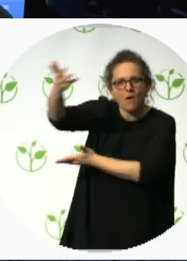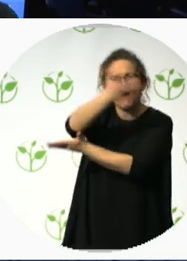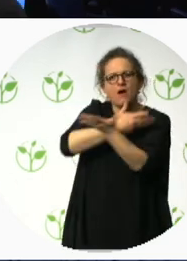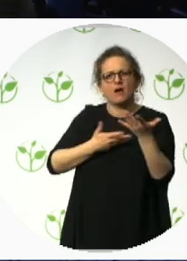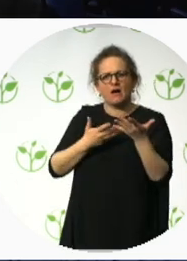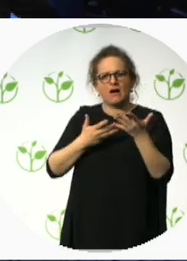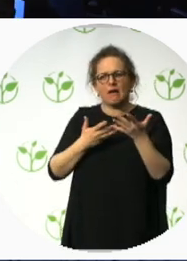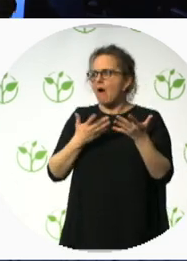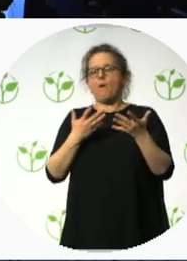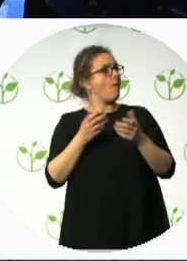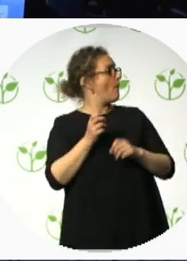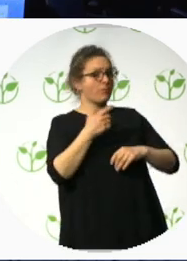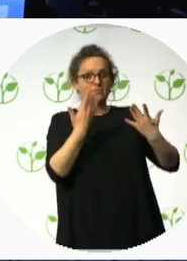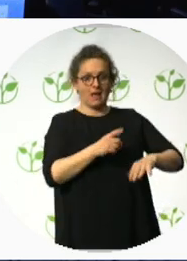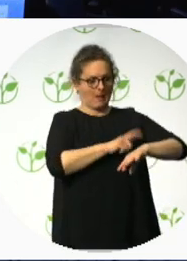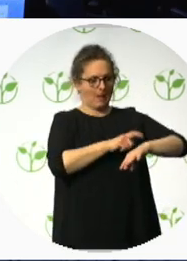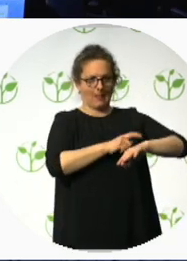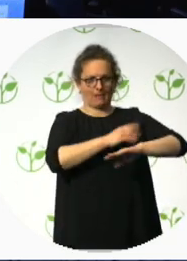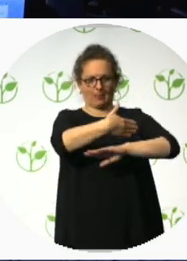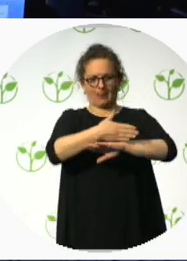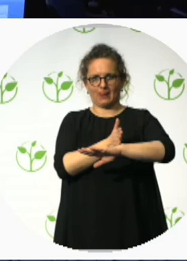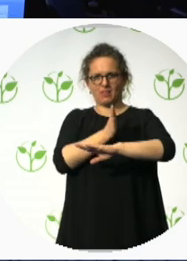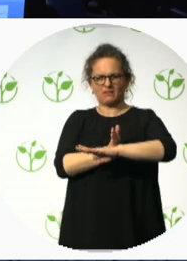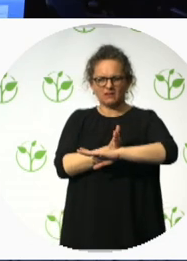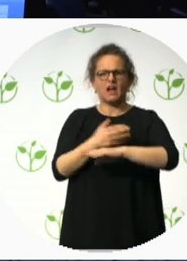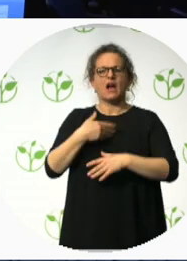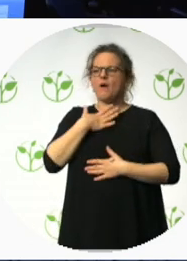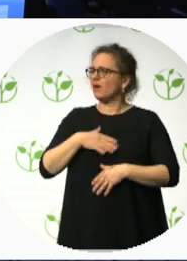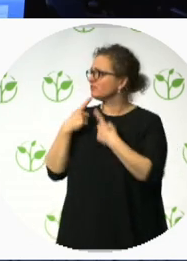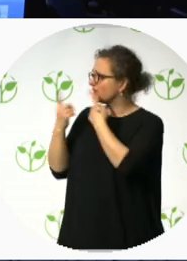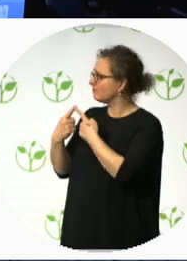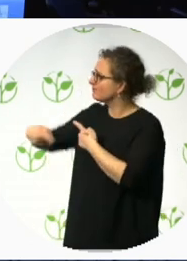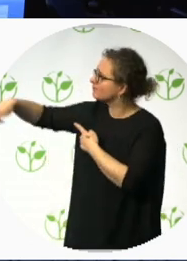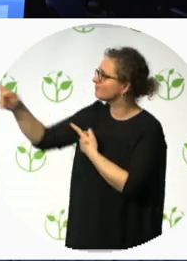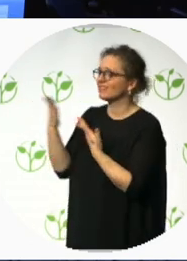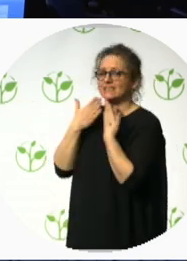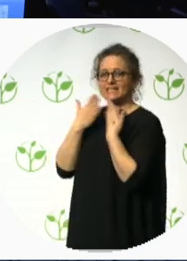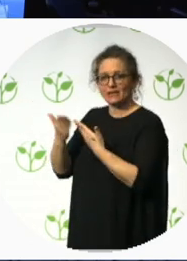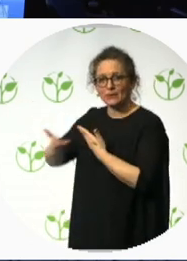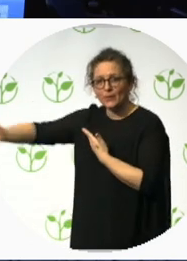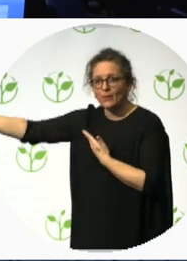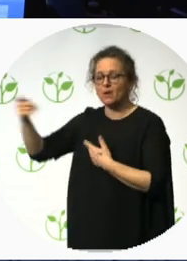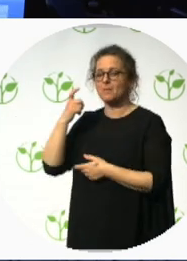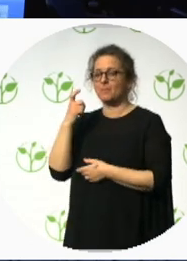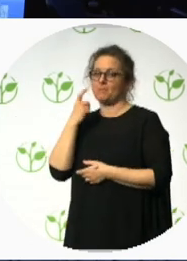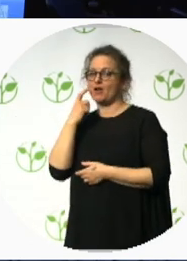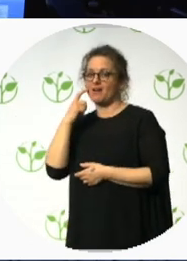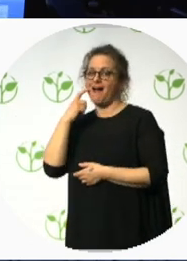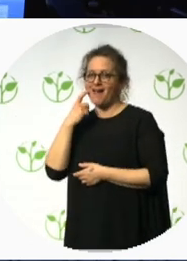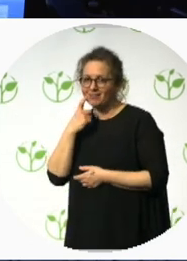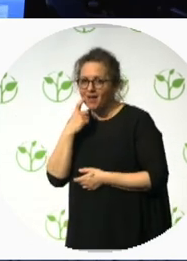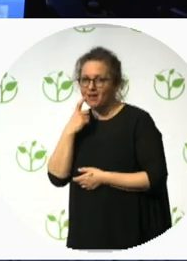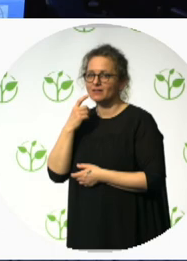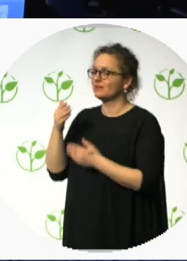to thank my team, and I'll do it from left to right. Matt, Monica, you, René, mm-hmm,